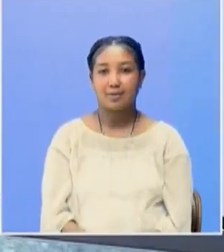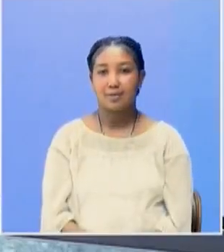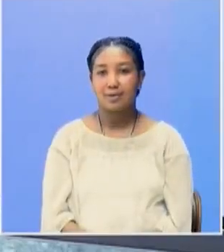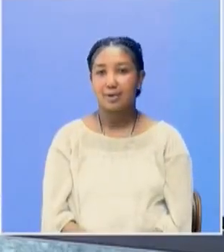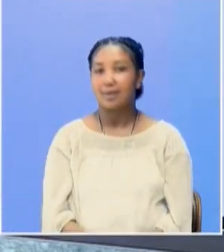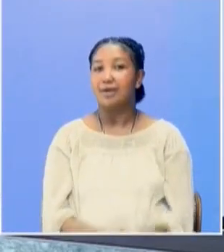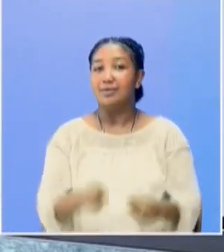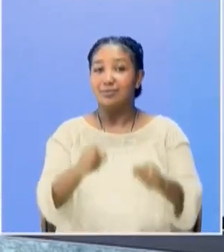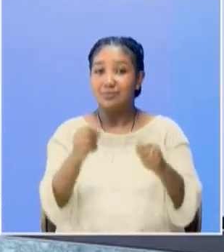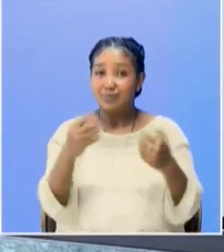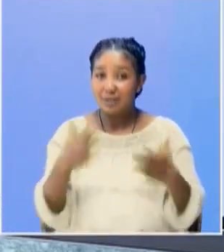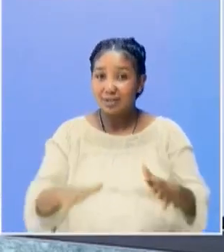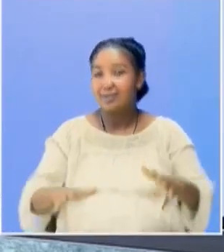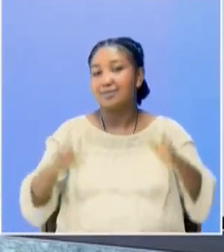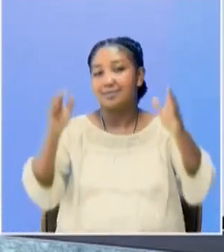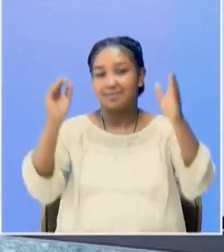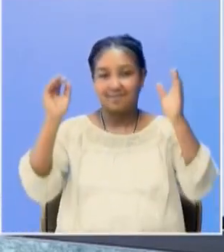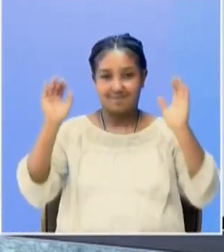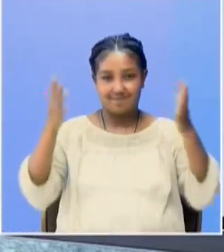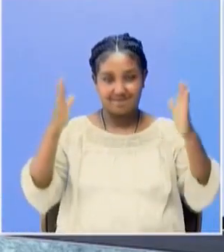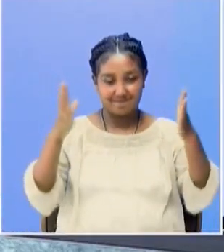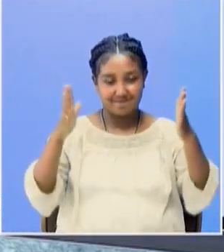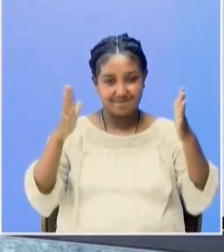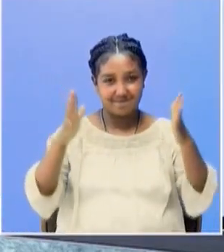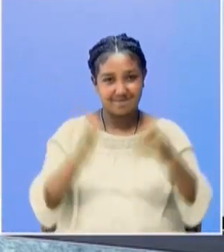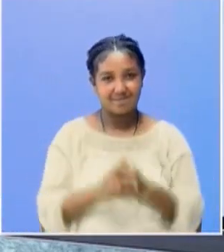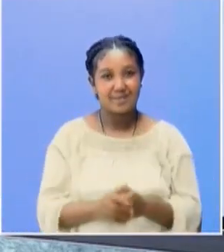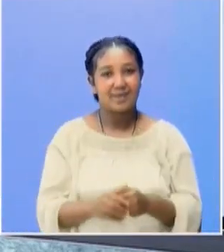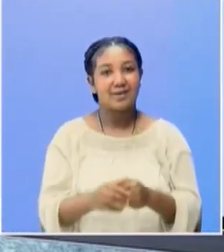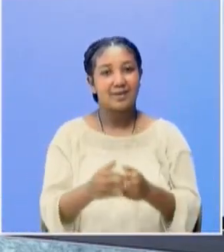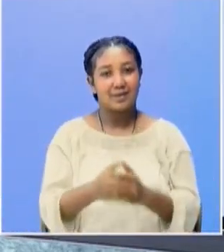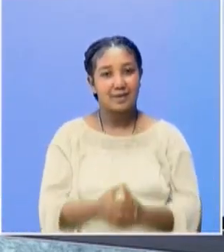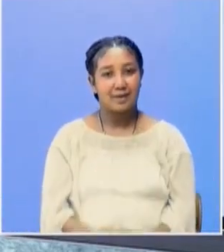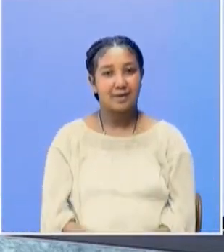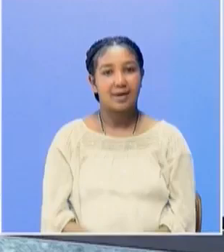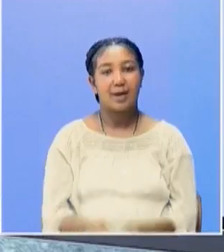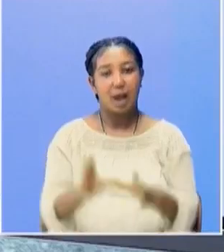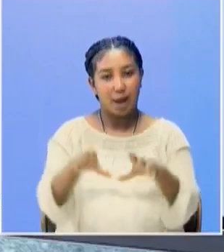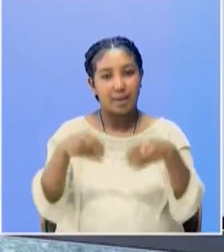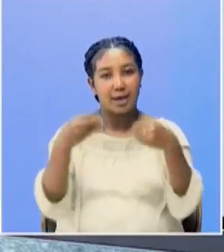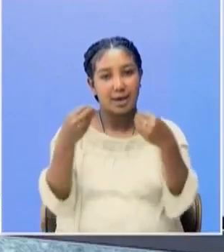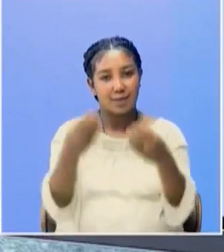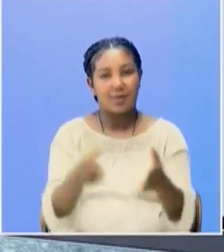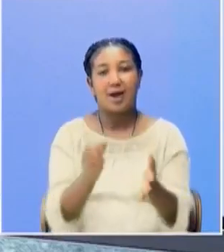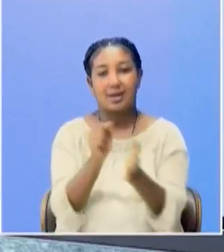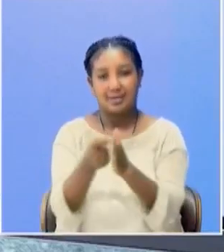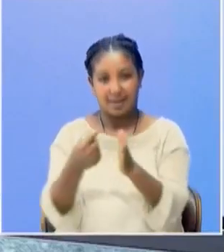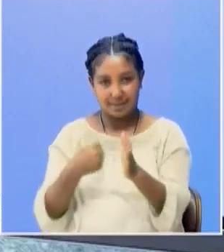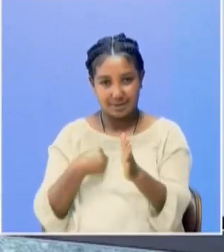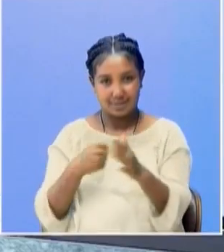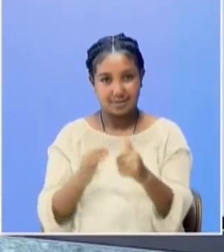Bravo. I hope you wrote it. Is it clear? Come on. Let me give you an example.